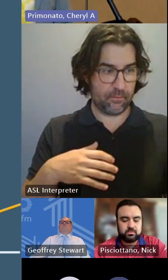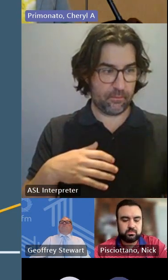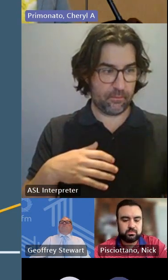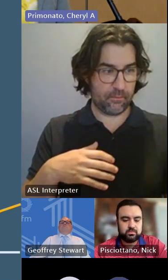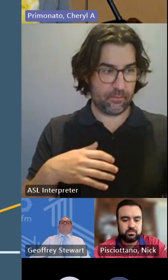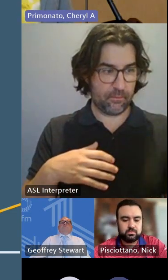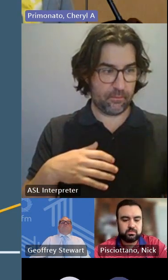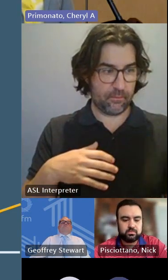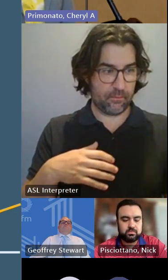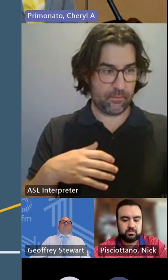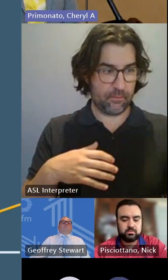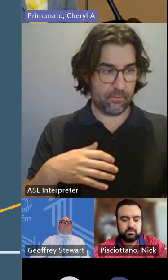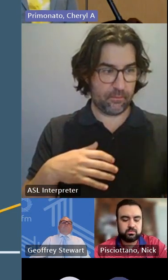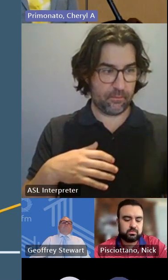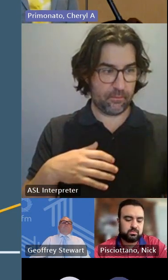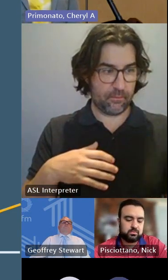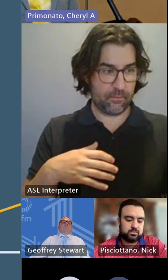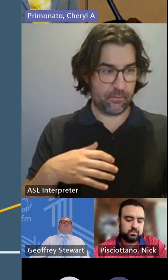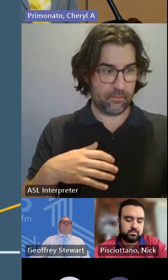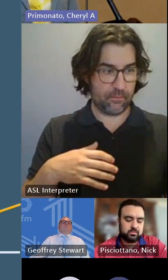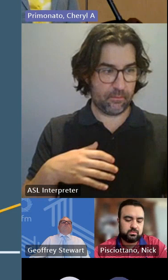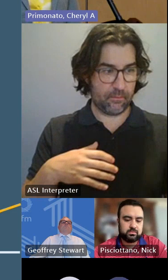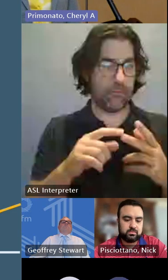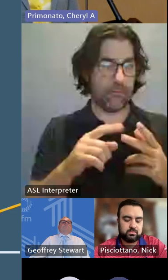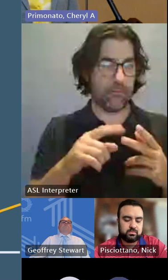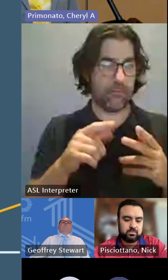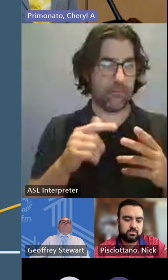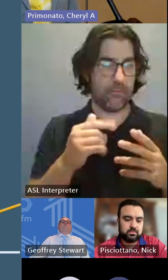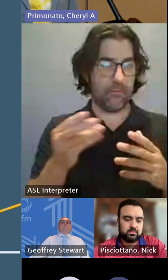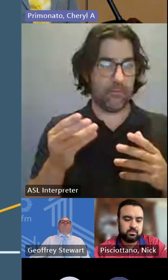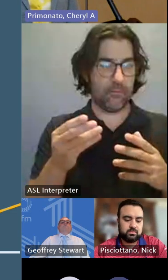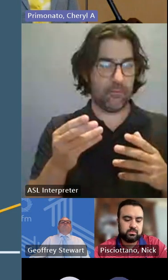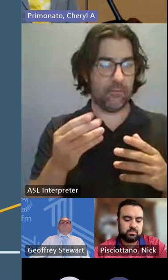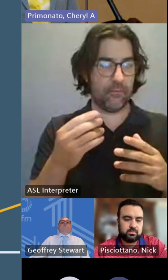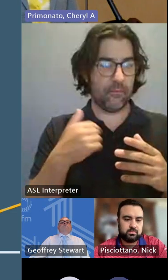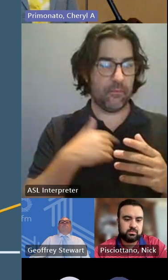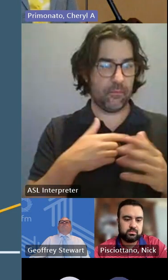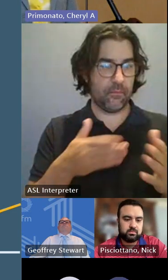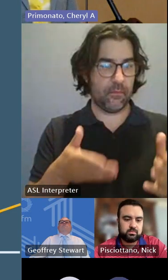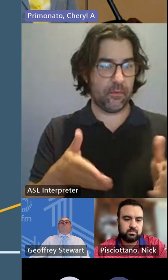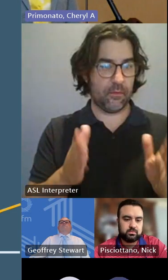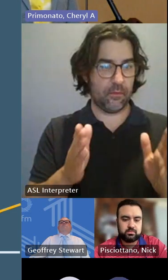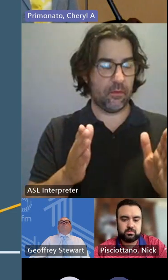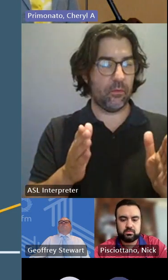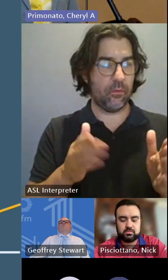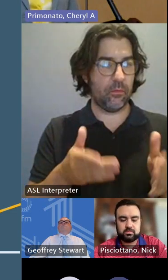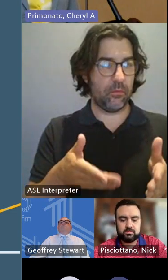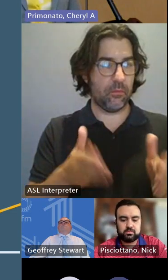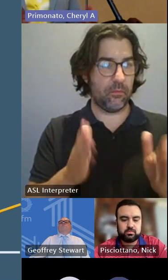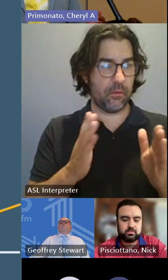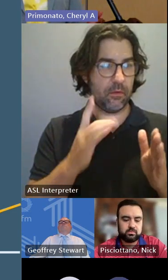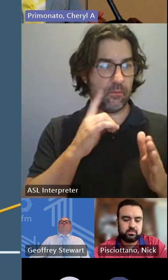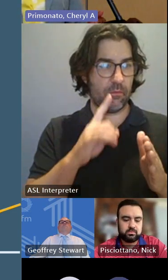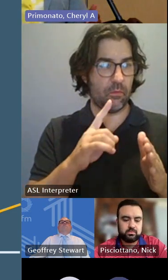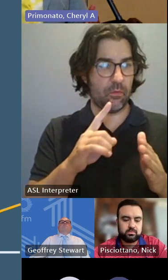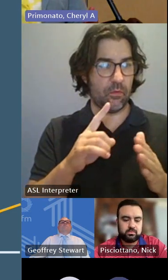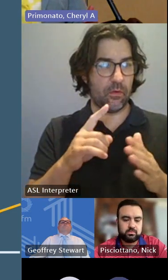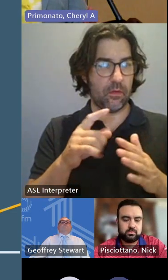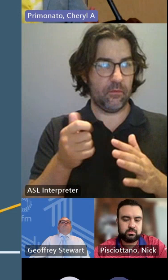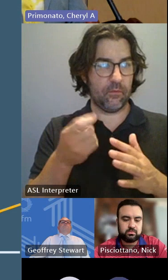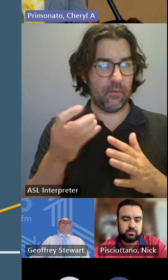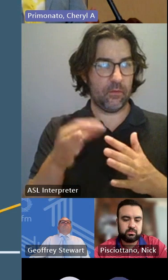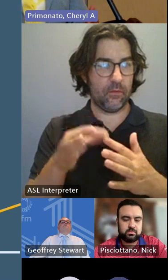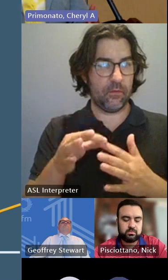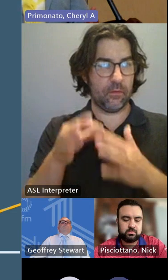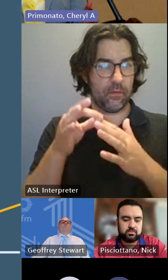students or employees. We do allow, or we will allow, for certain exceptions, if